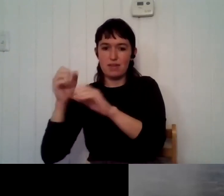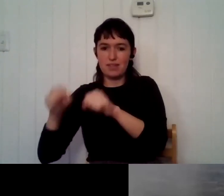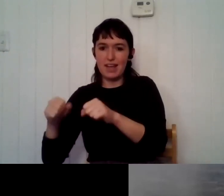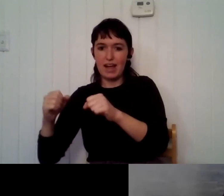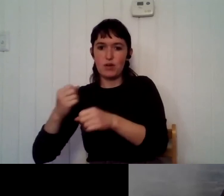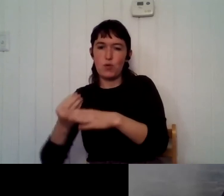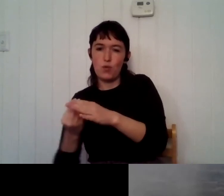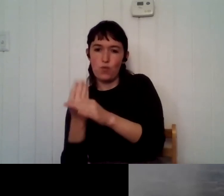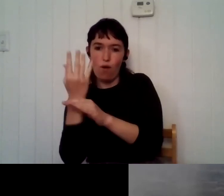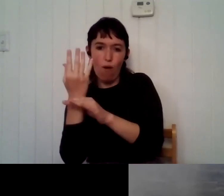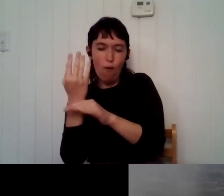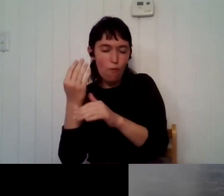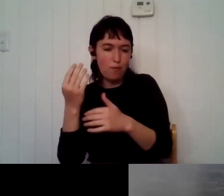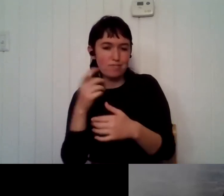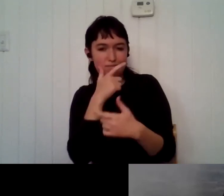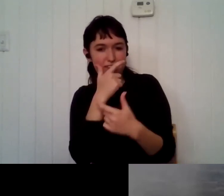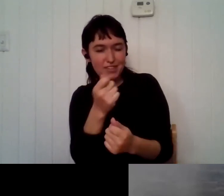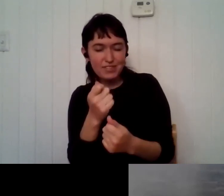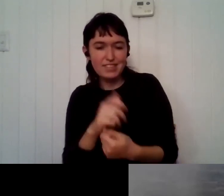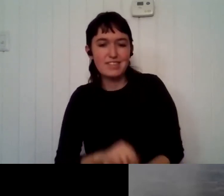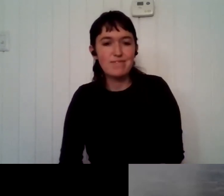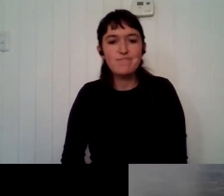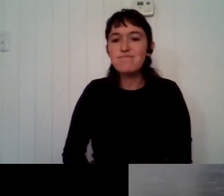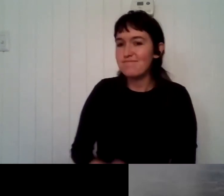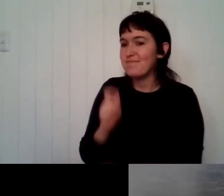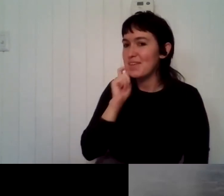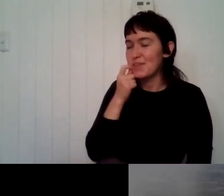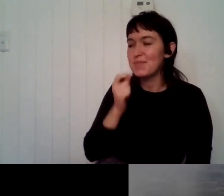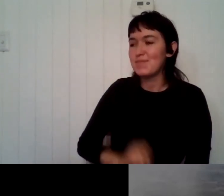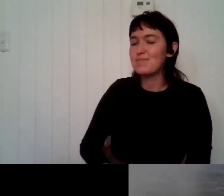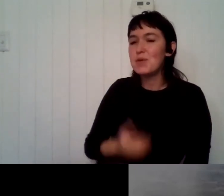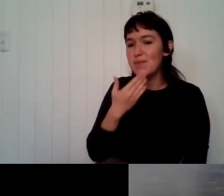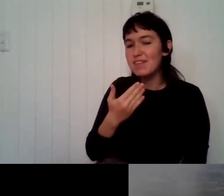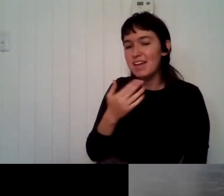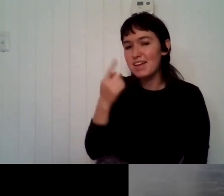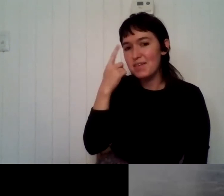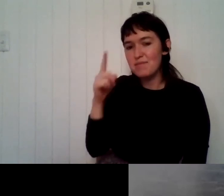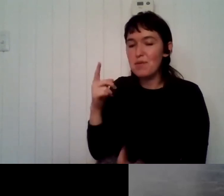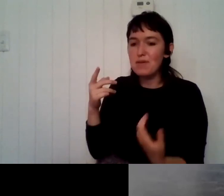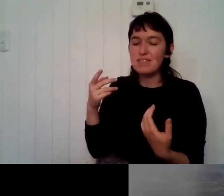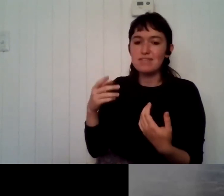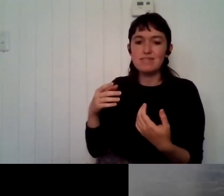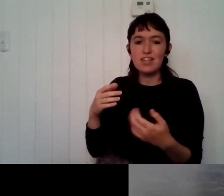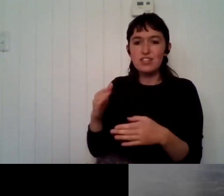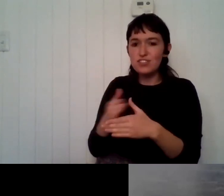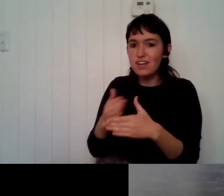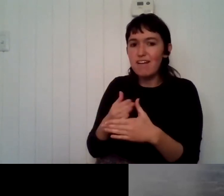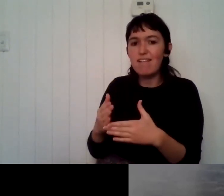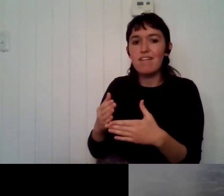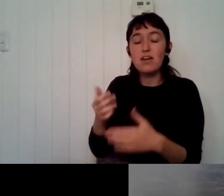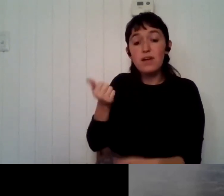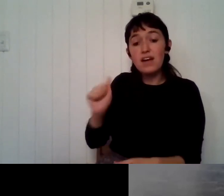crazy. That's awesome. That's super cool. Well, thank you so much for all that you shared with us today. Is there anything else you'd